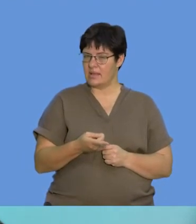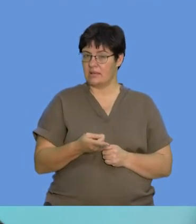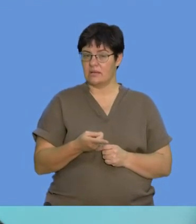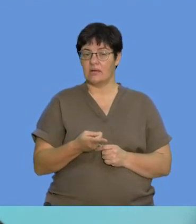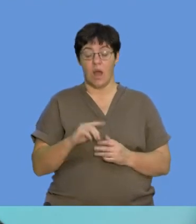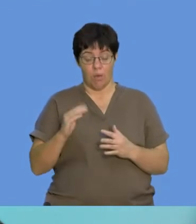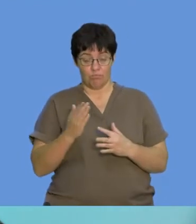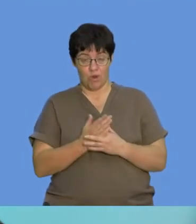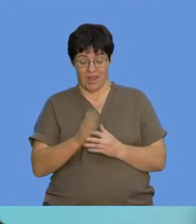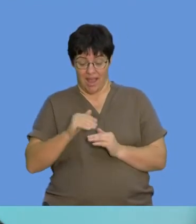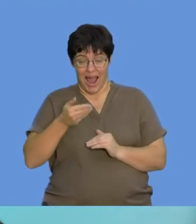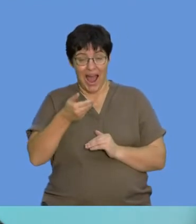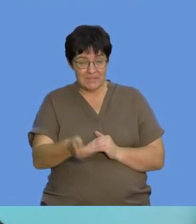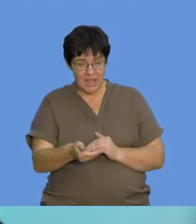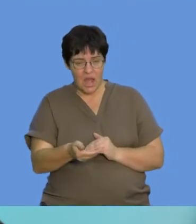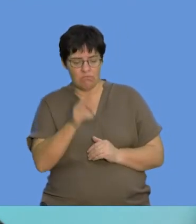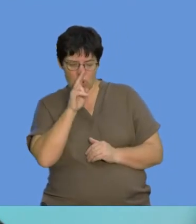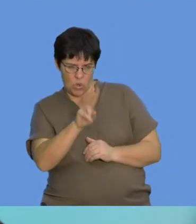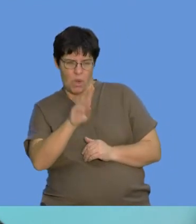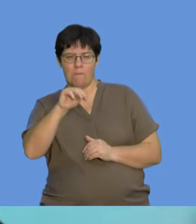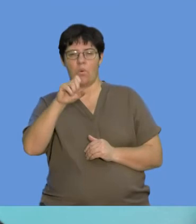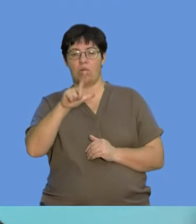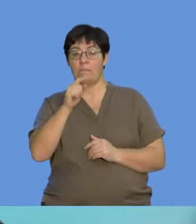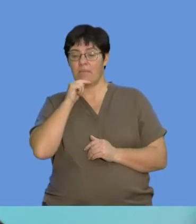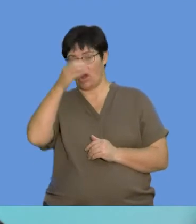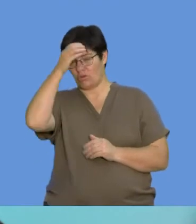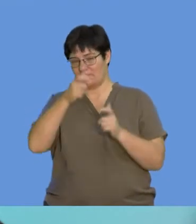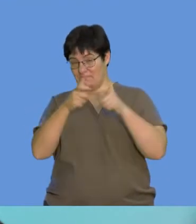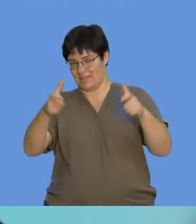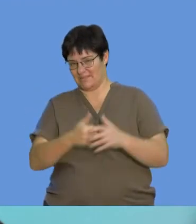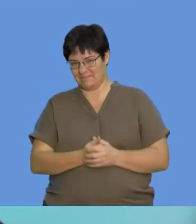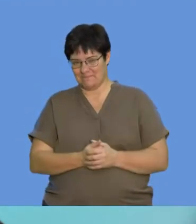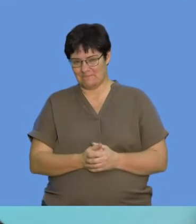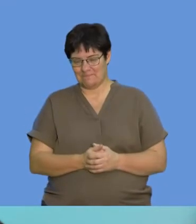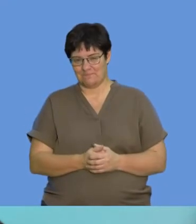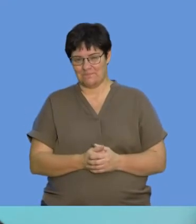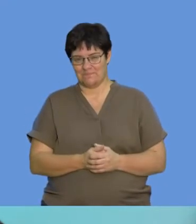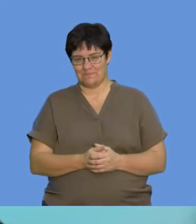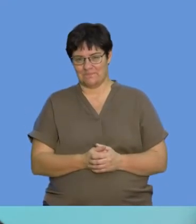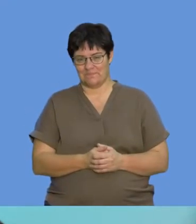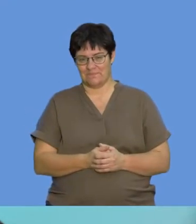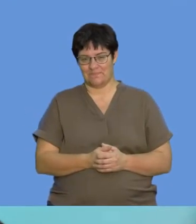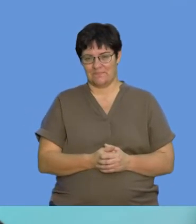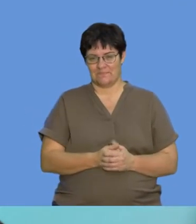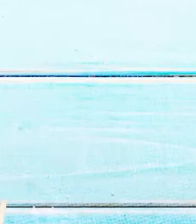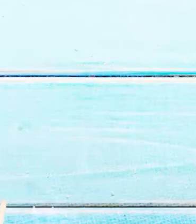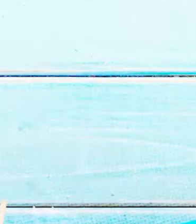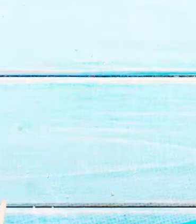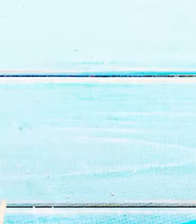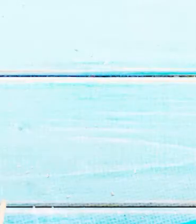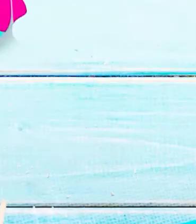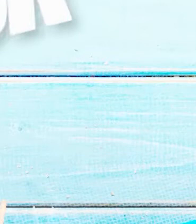quantity, okay? Then from there, after the short break, we'll try and look at the mole, which is the bigger concept. Let's take a short break for now.